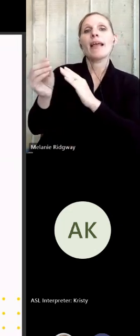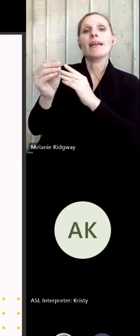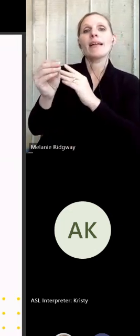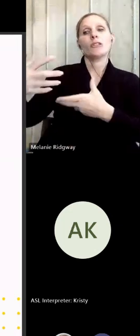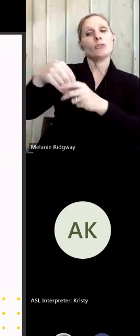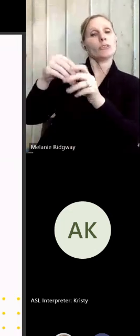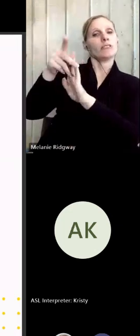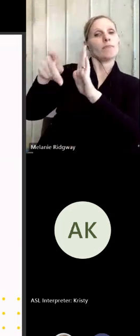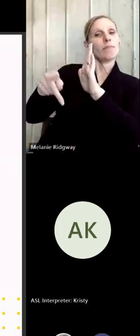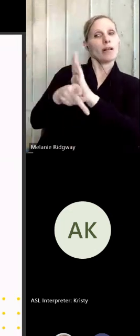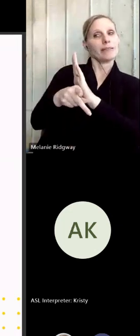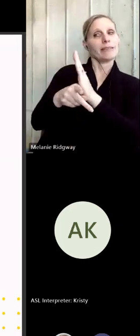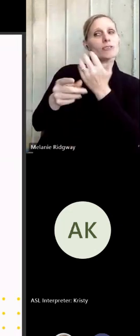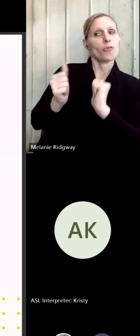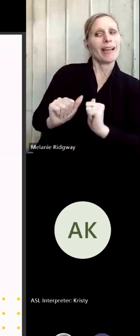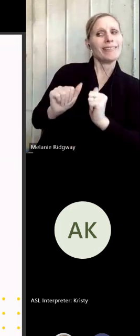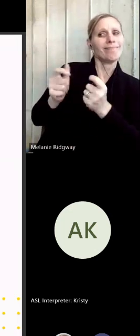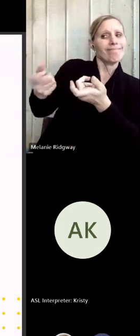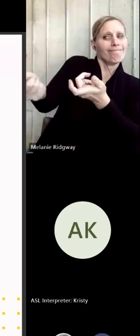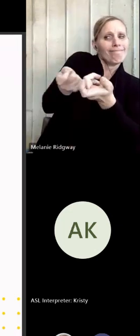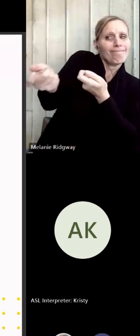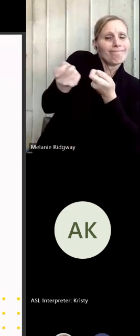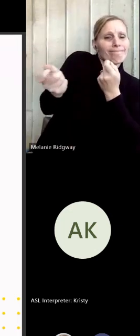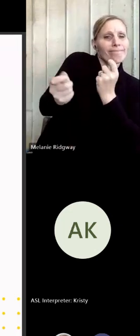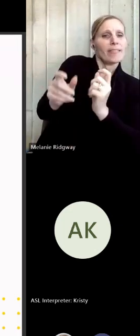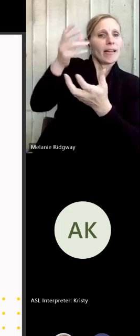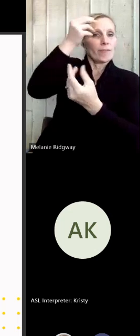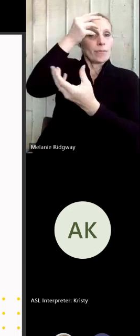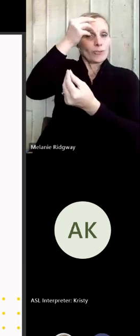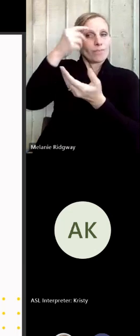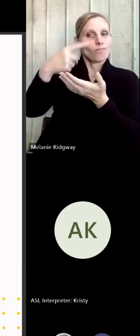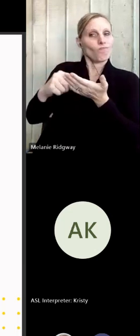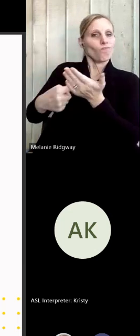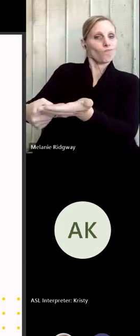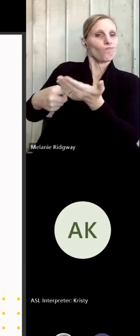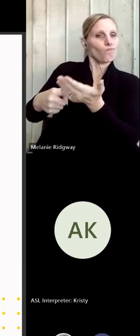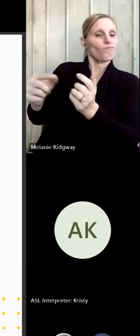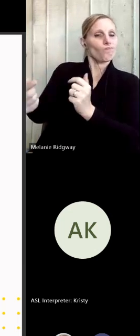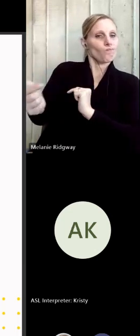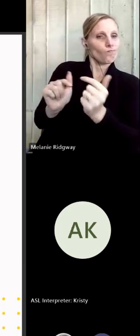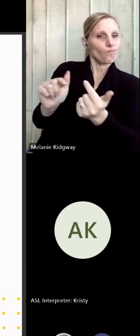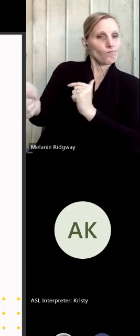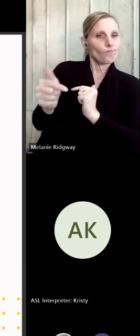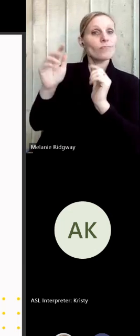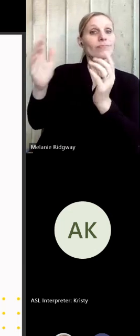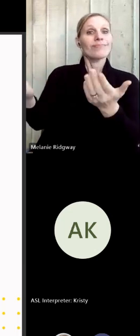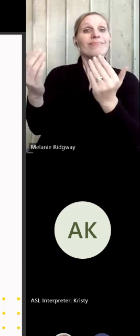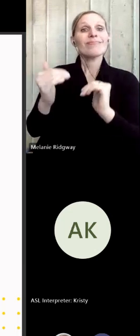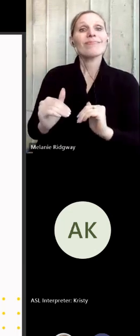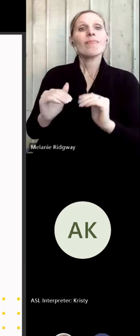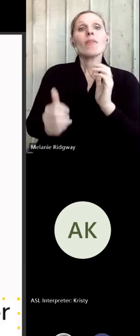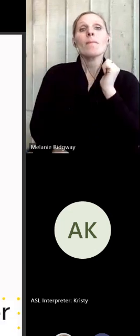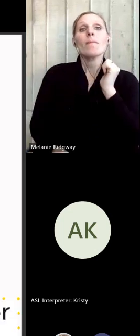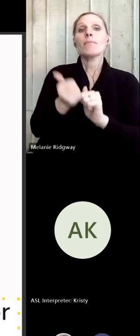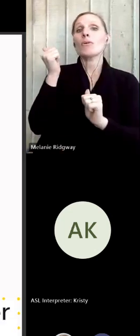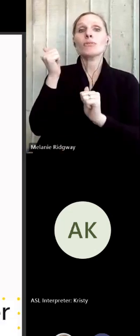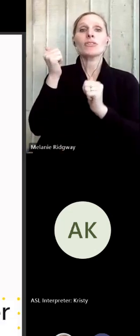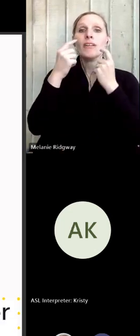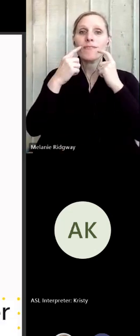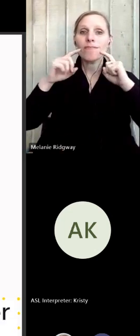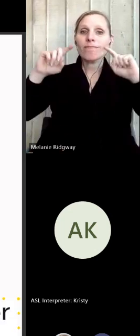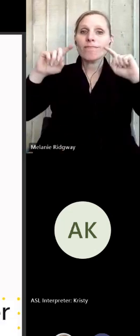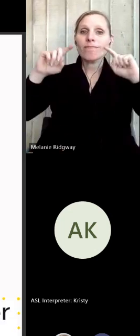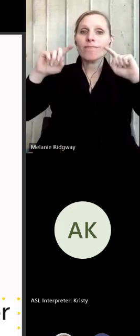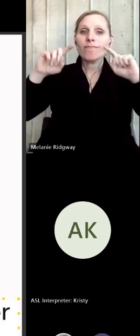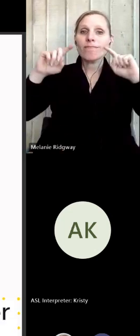and inclusive policies. It is one of the most